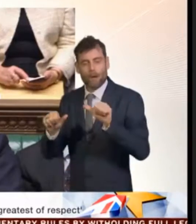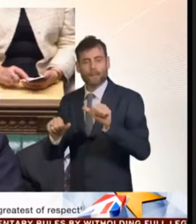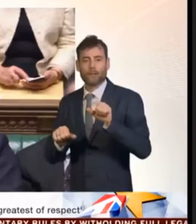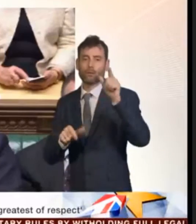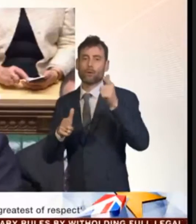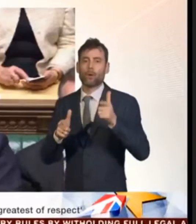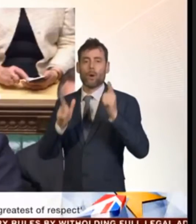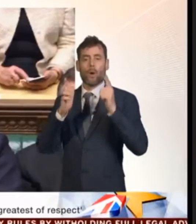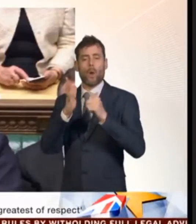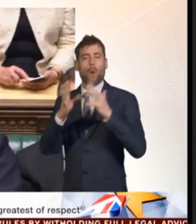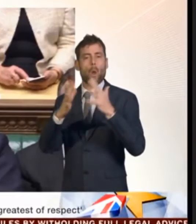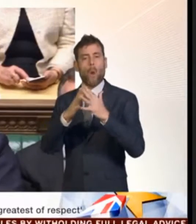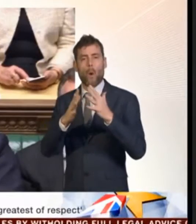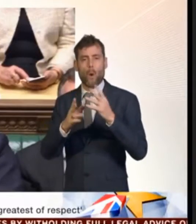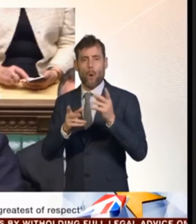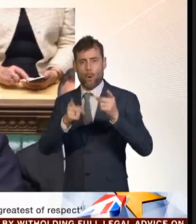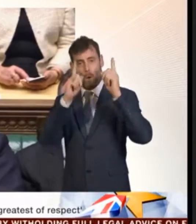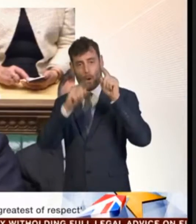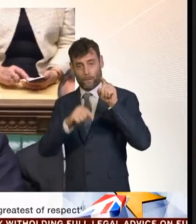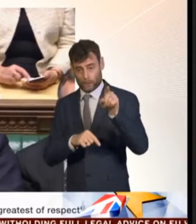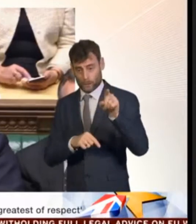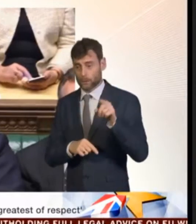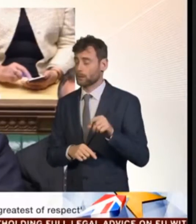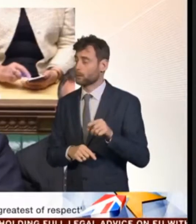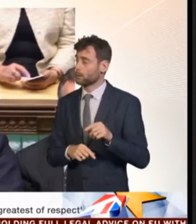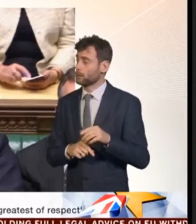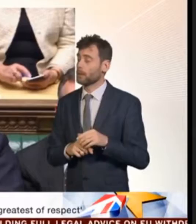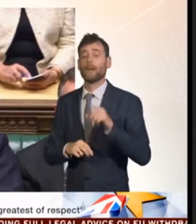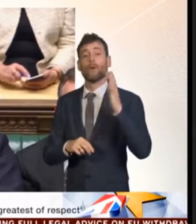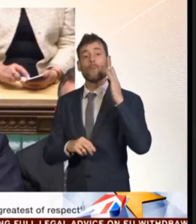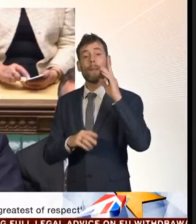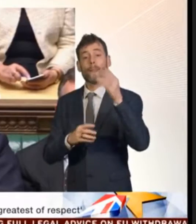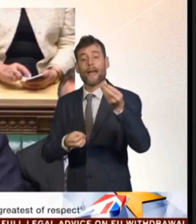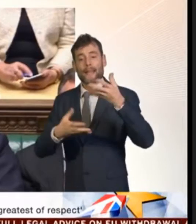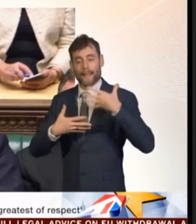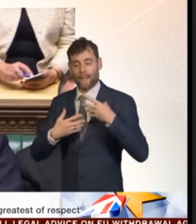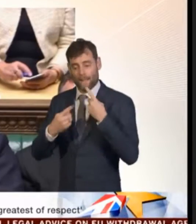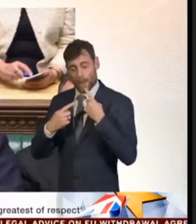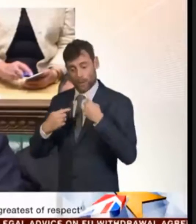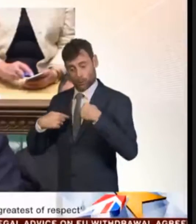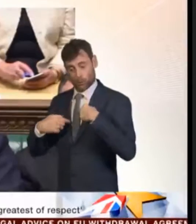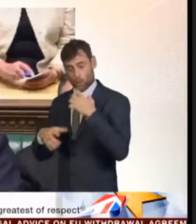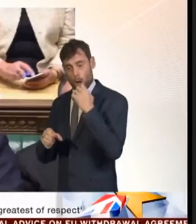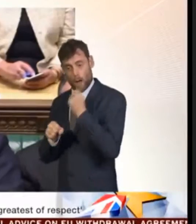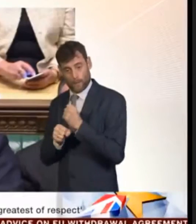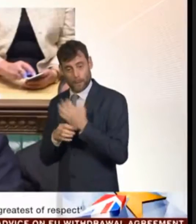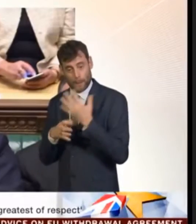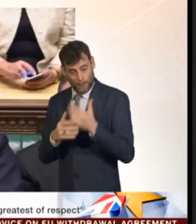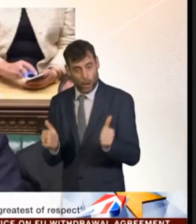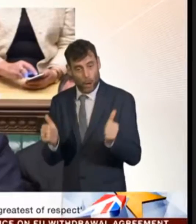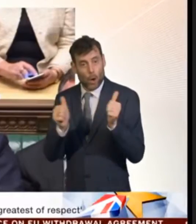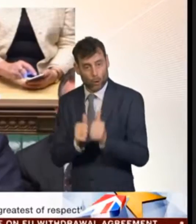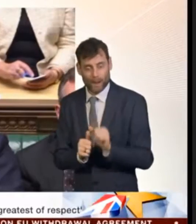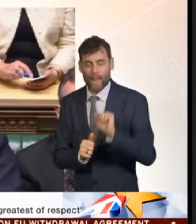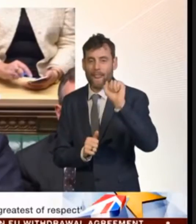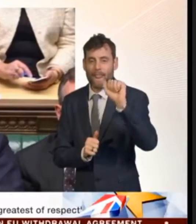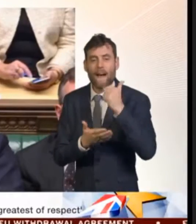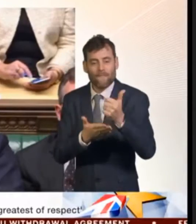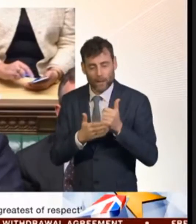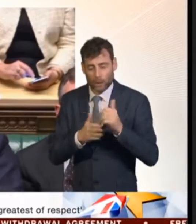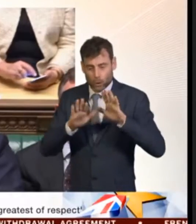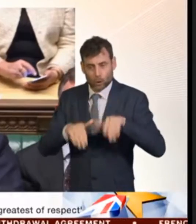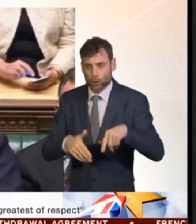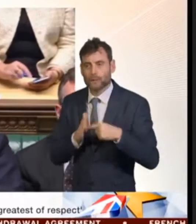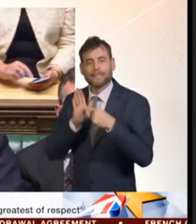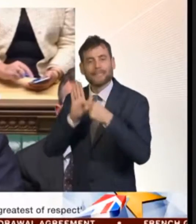whether indeed their advice has been provided to government, should not be disclosed. Secondly,